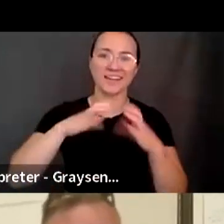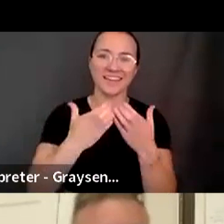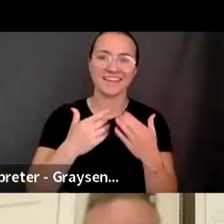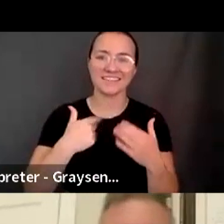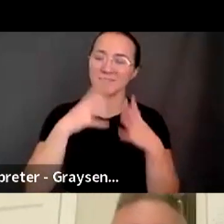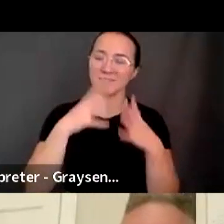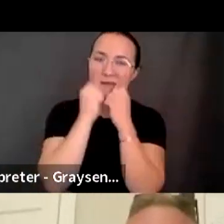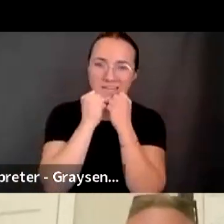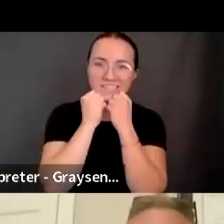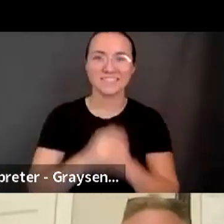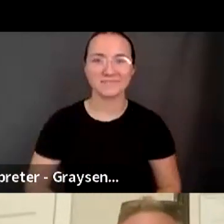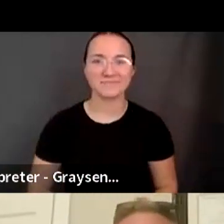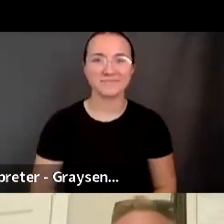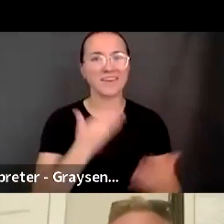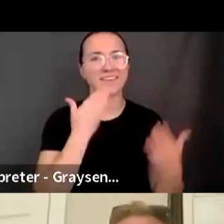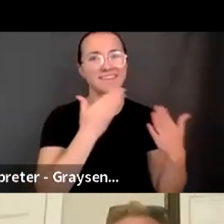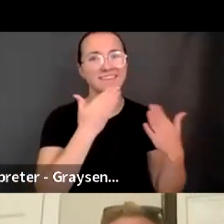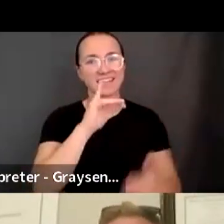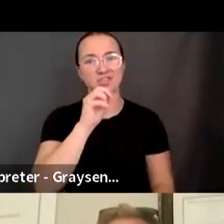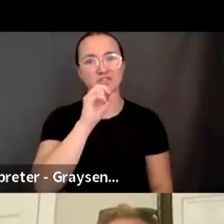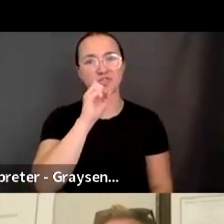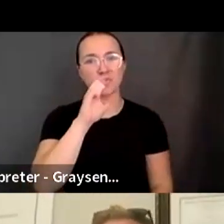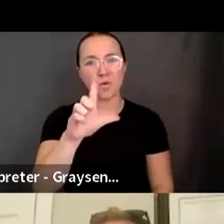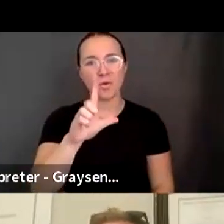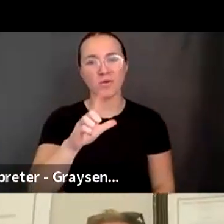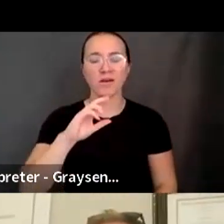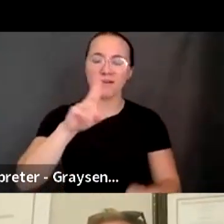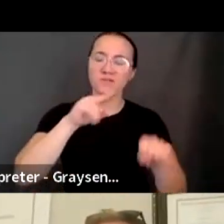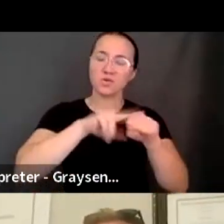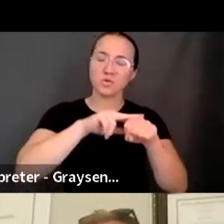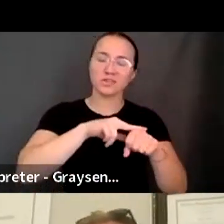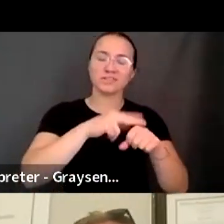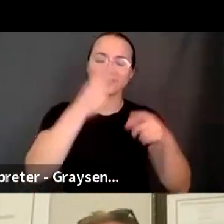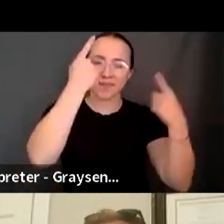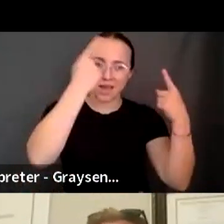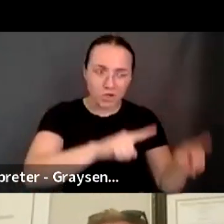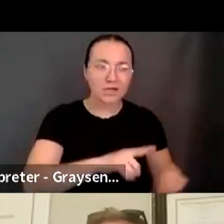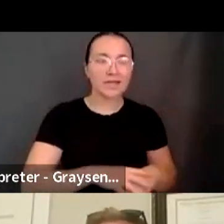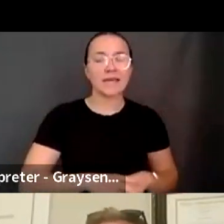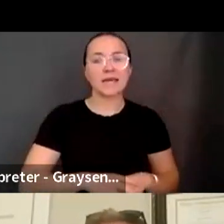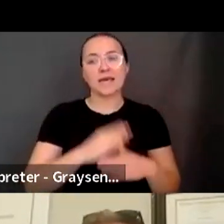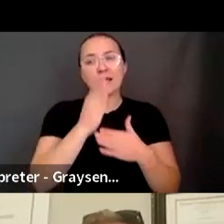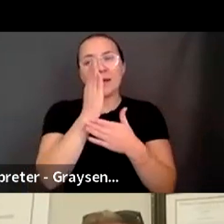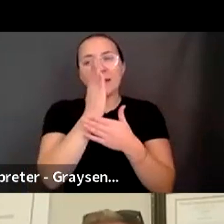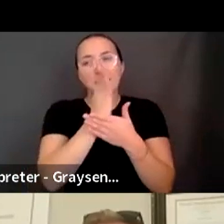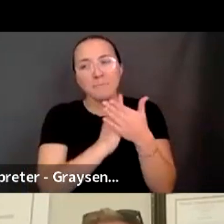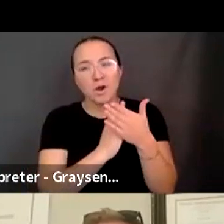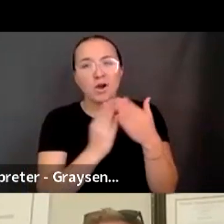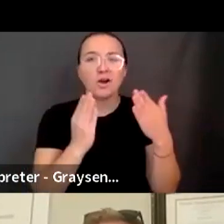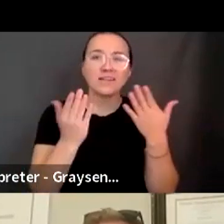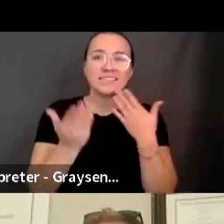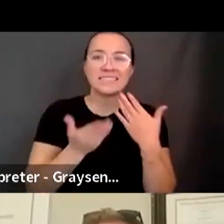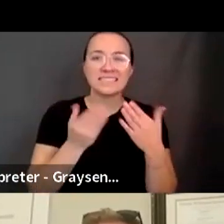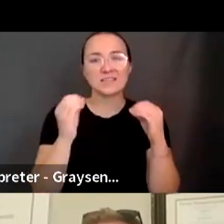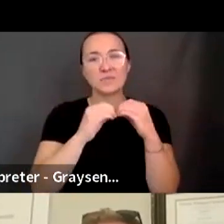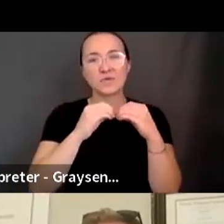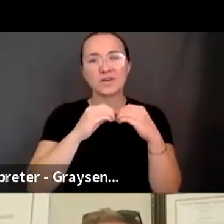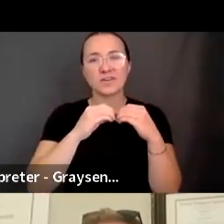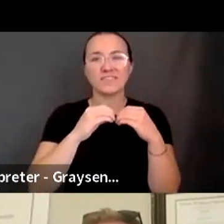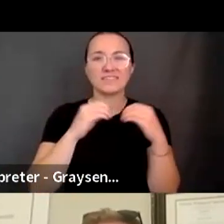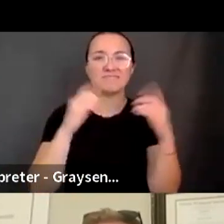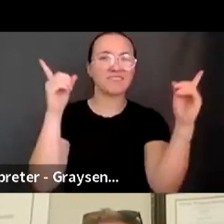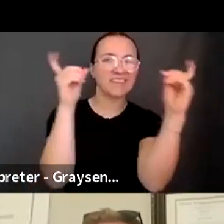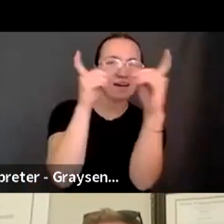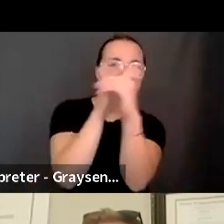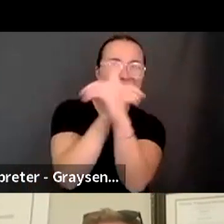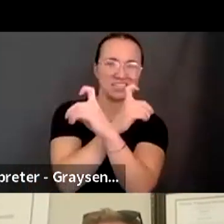Thanks, Joel. And of course, I agree with you. Part of it is just how complicated these things are and how much they depend